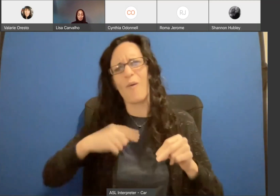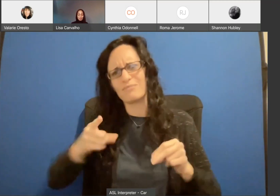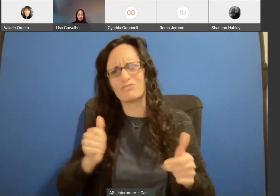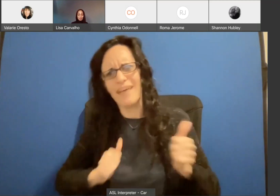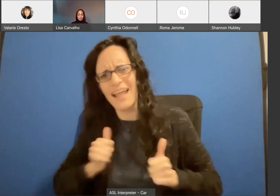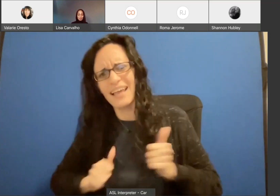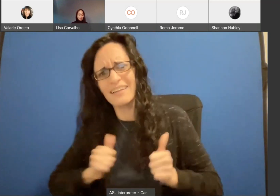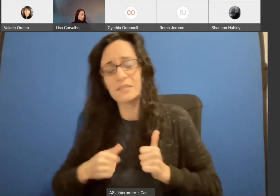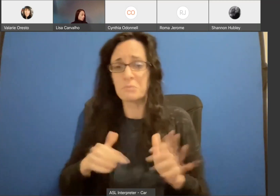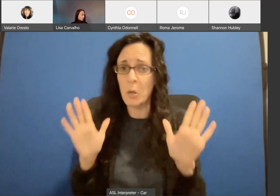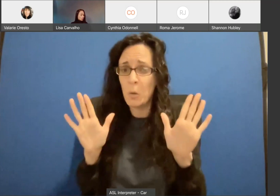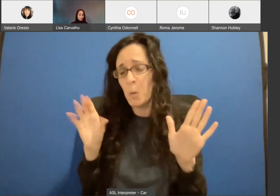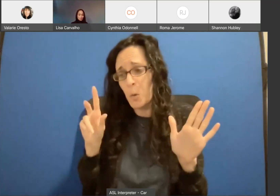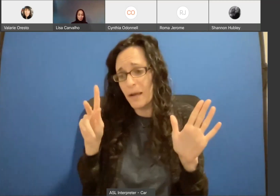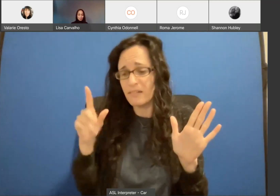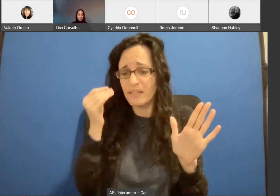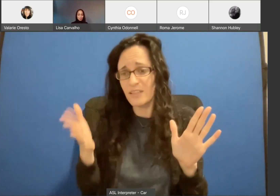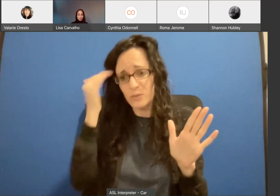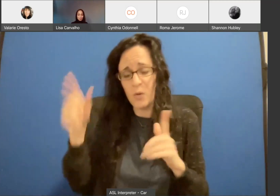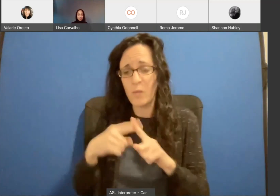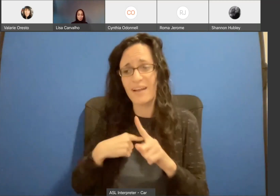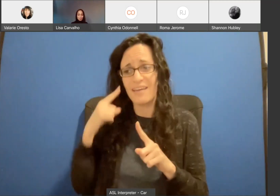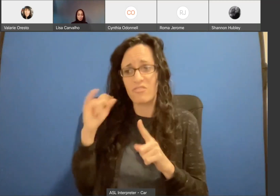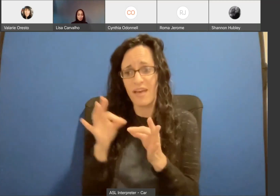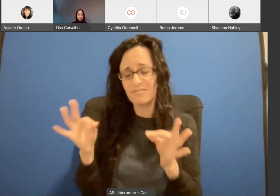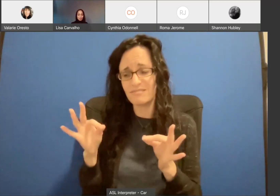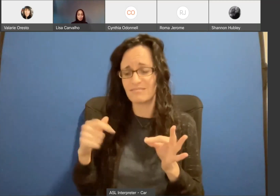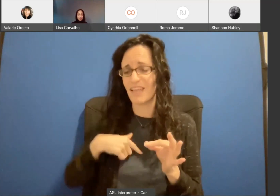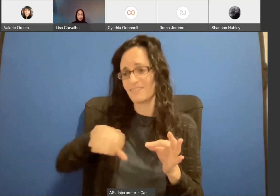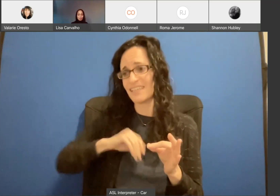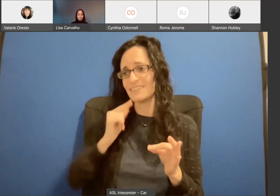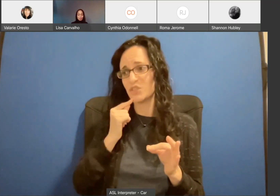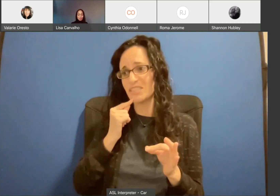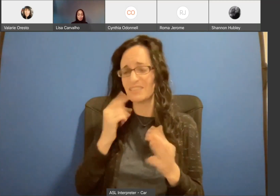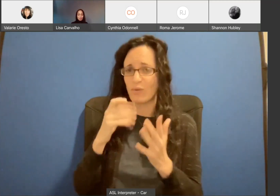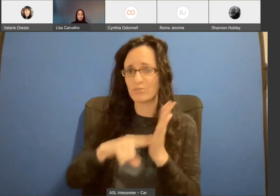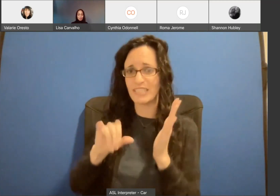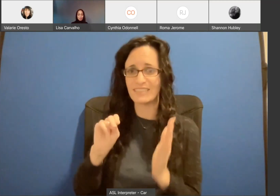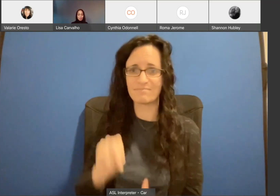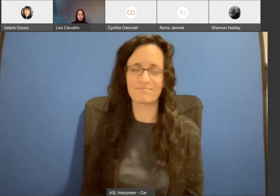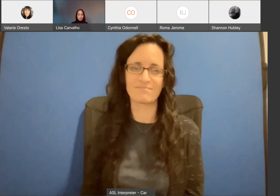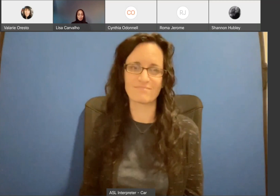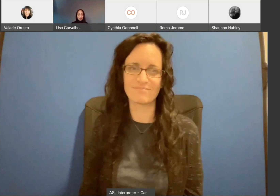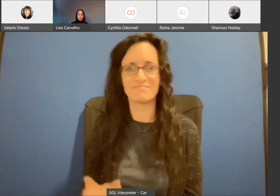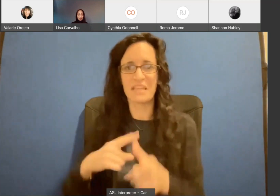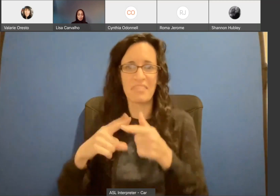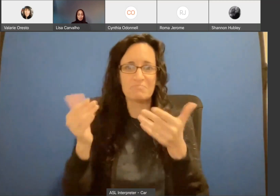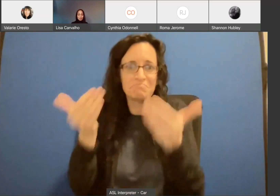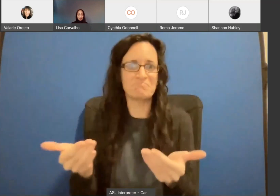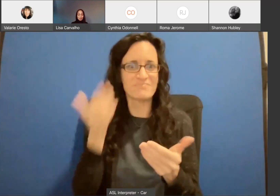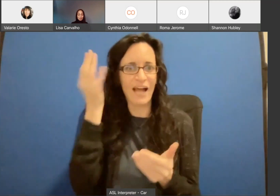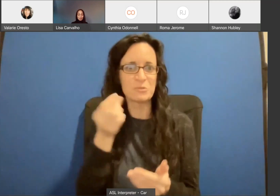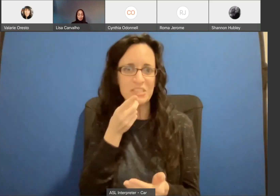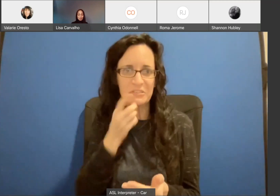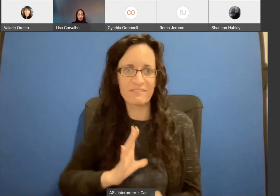said, "Okay, but I just wanted to let you know when I hear stuff like that, I take it seriously and check in with people." And yeah, and then we went on with the evening.